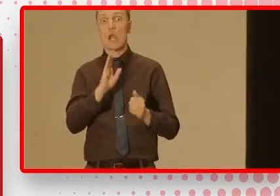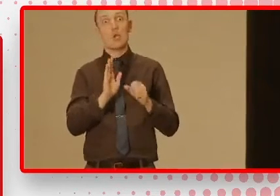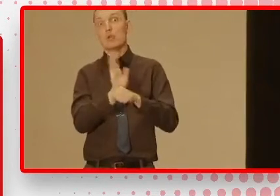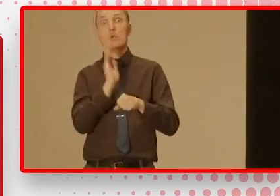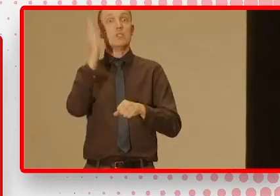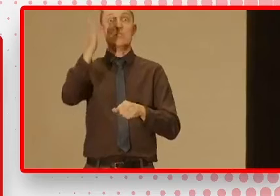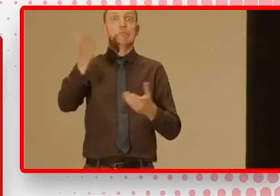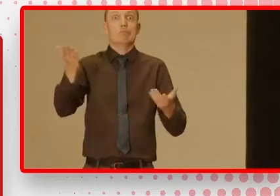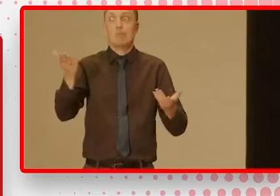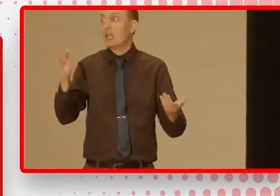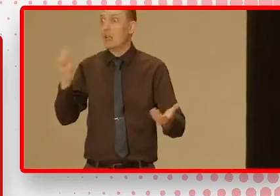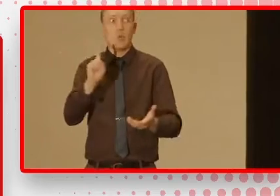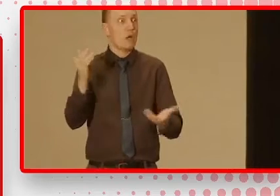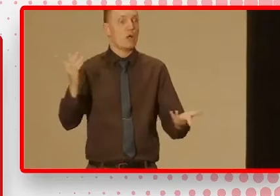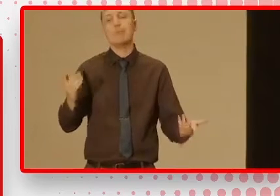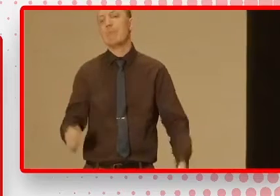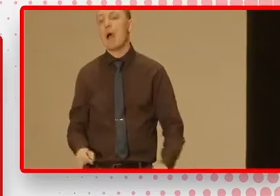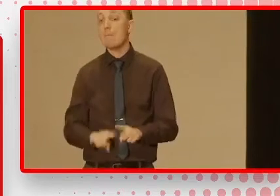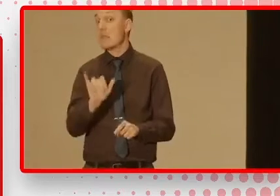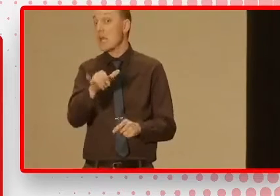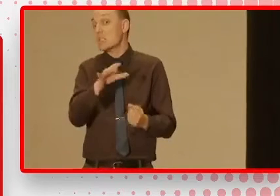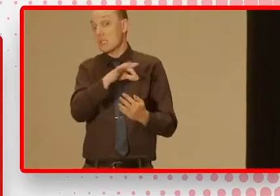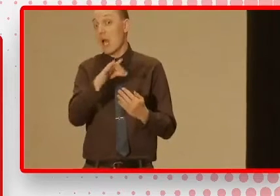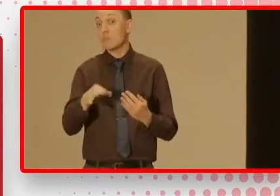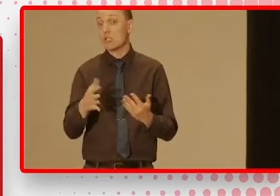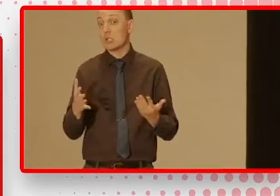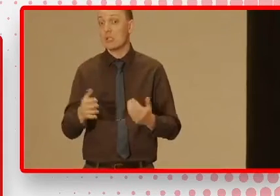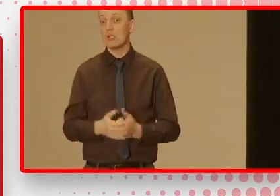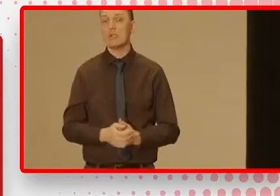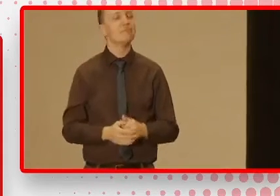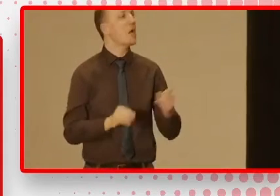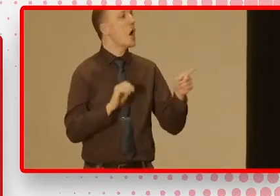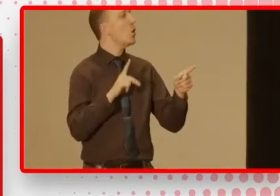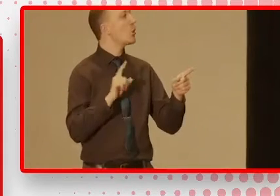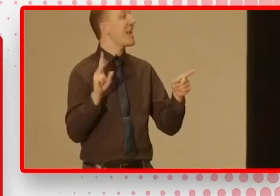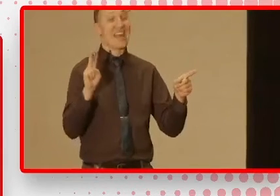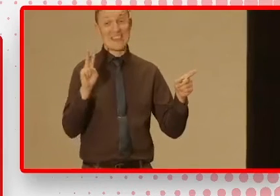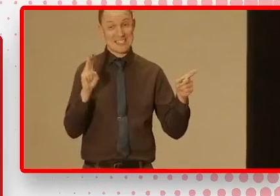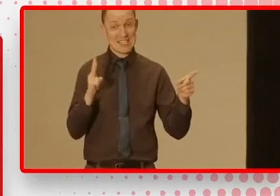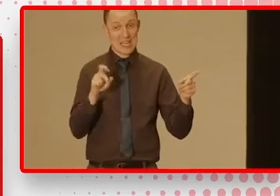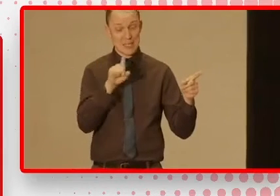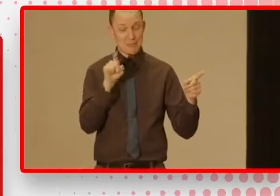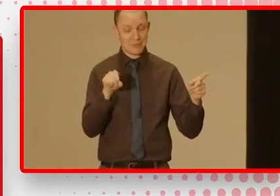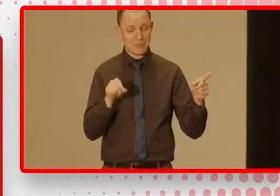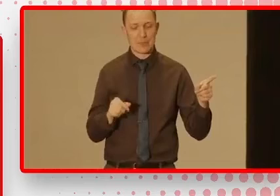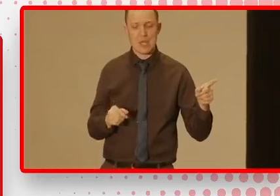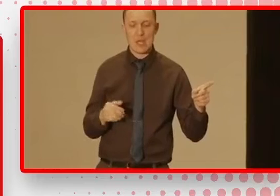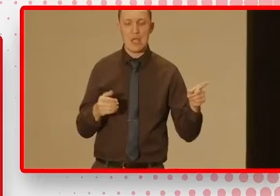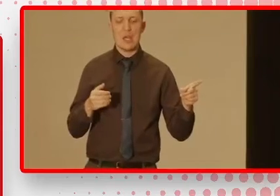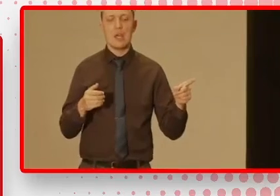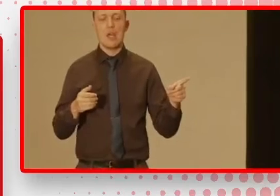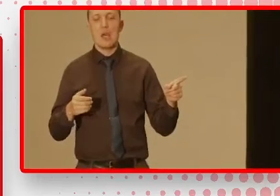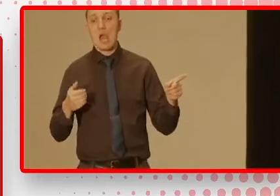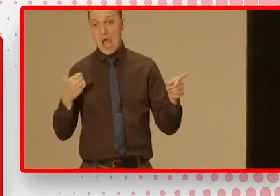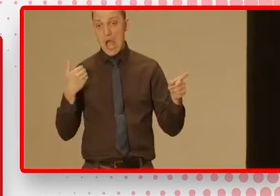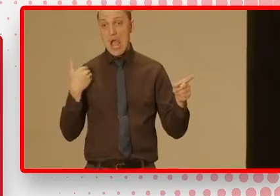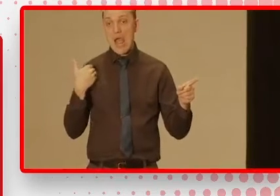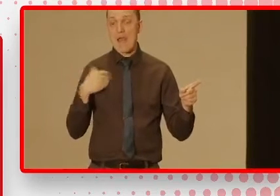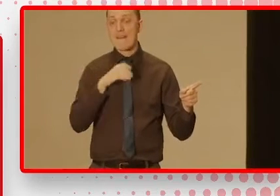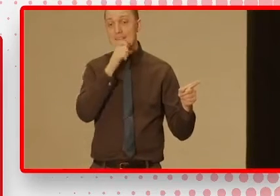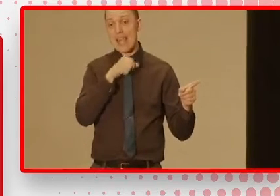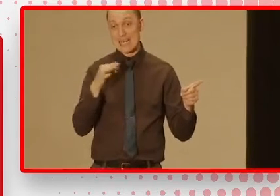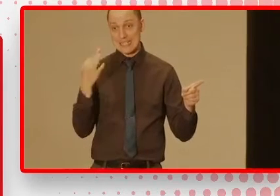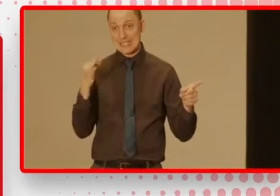out, but it is an option. Okay. And the second, I have a 19-year-old